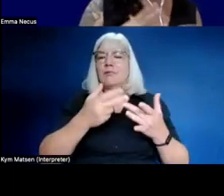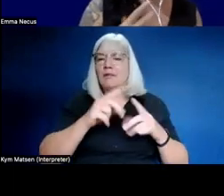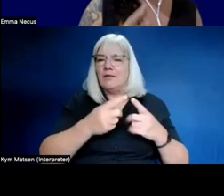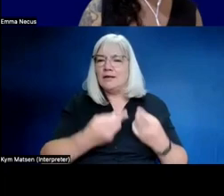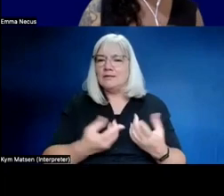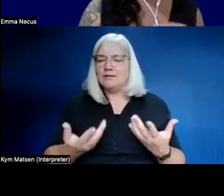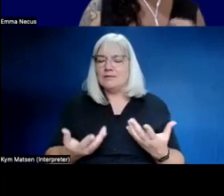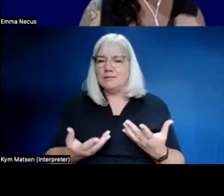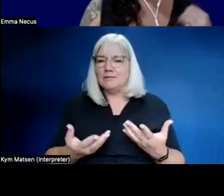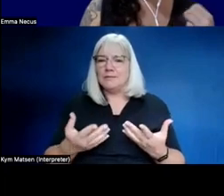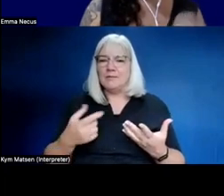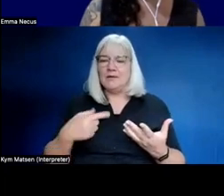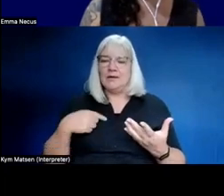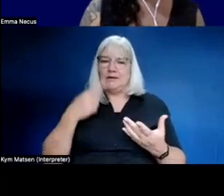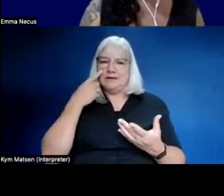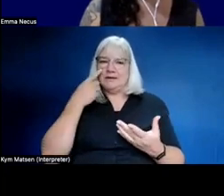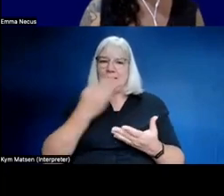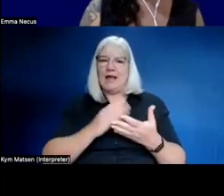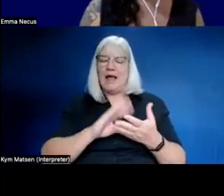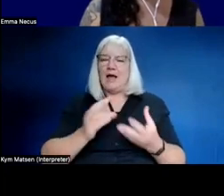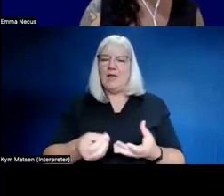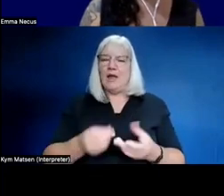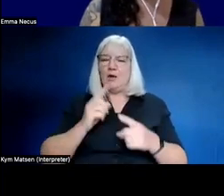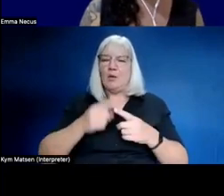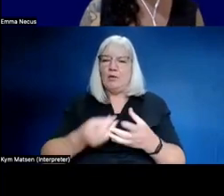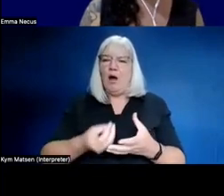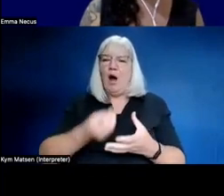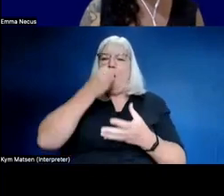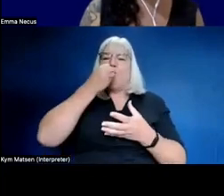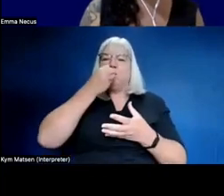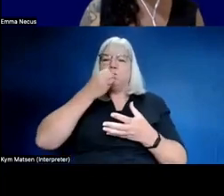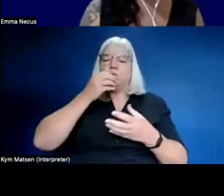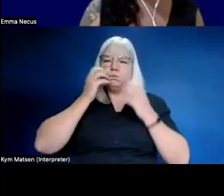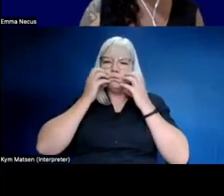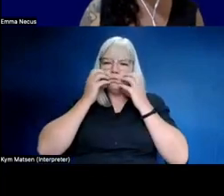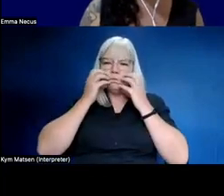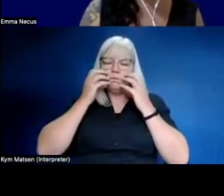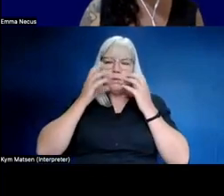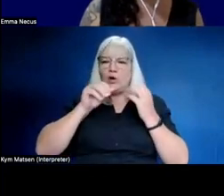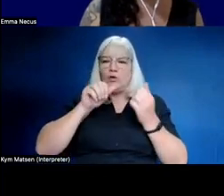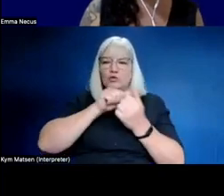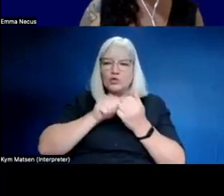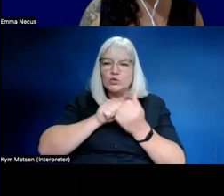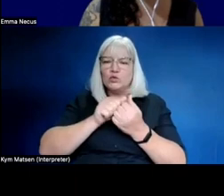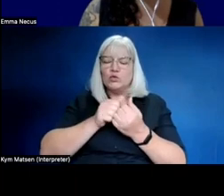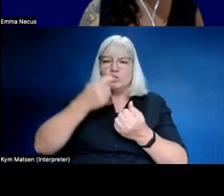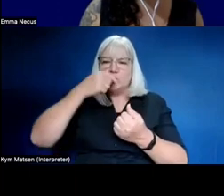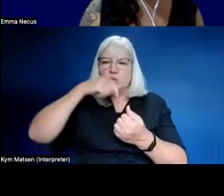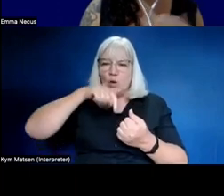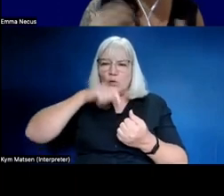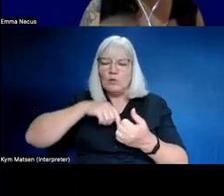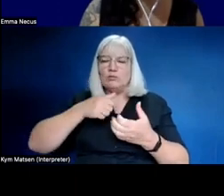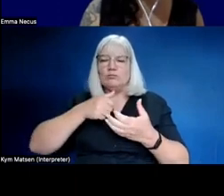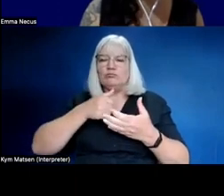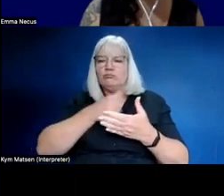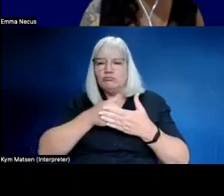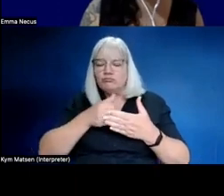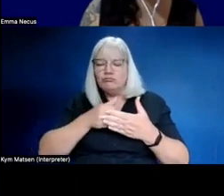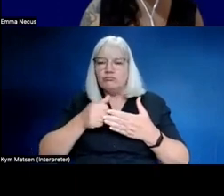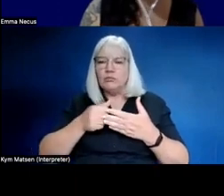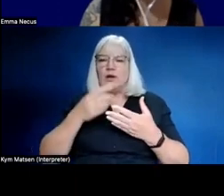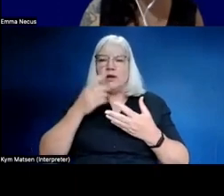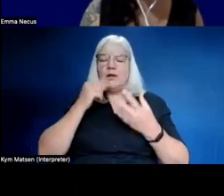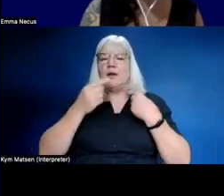But you can see how that filling her mouth so quickly and not chewing and swallowing regularly could lead to